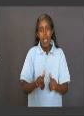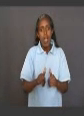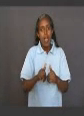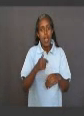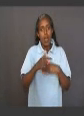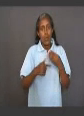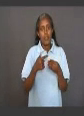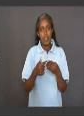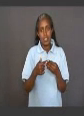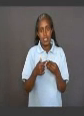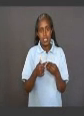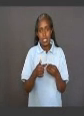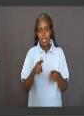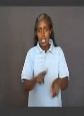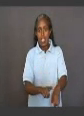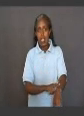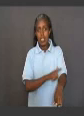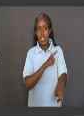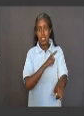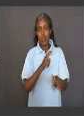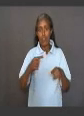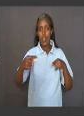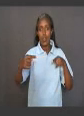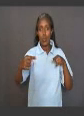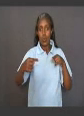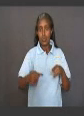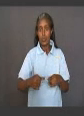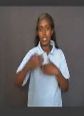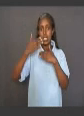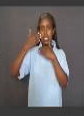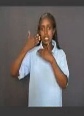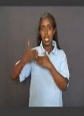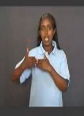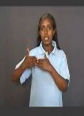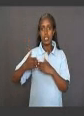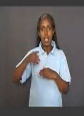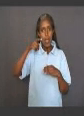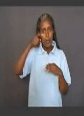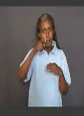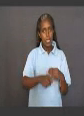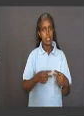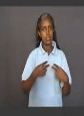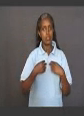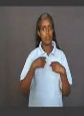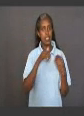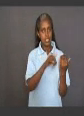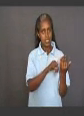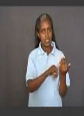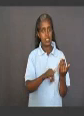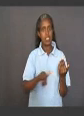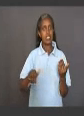However, the lengths of the corresponding sides must have the